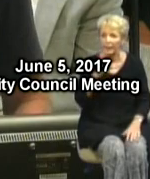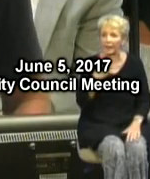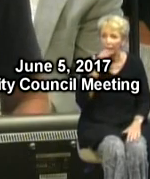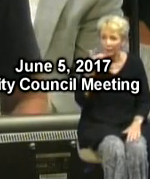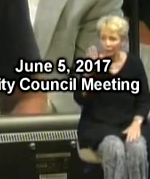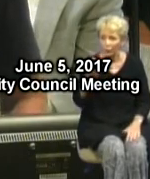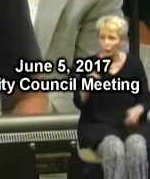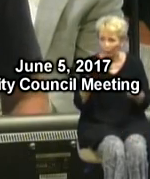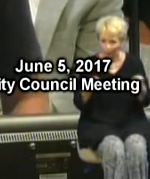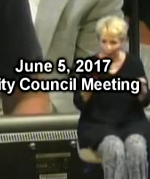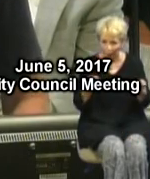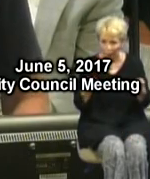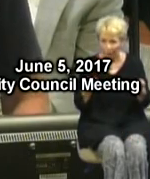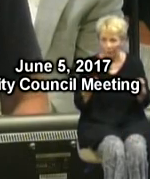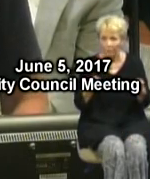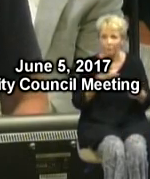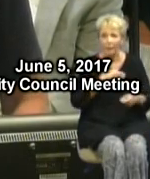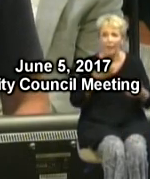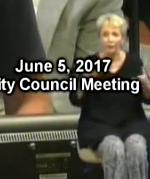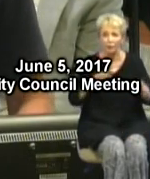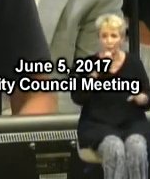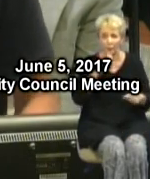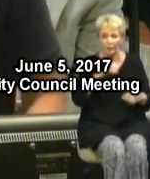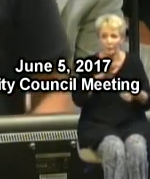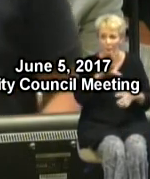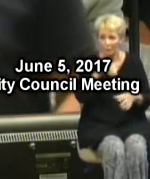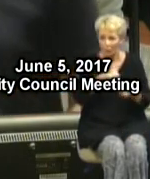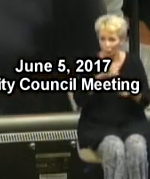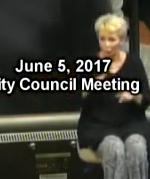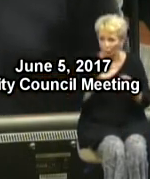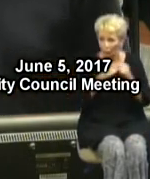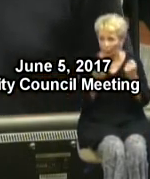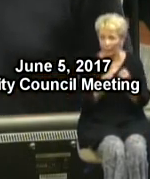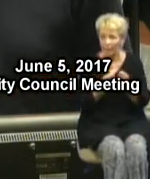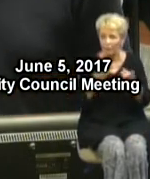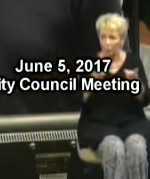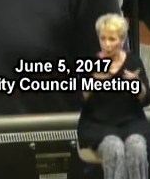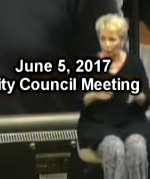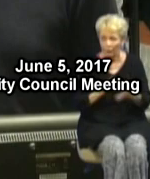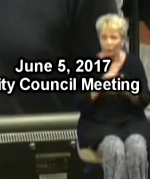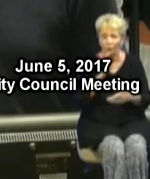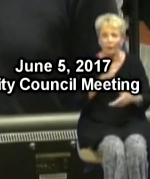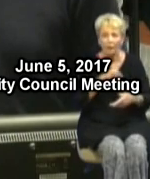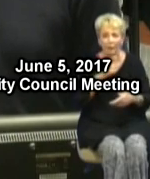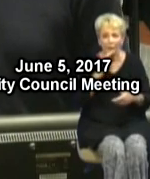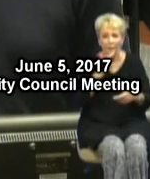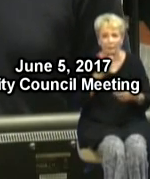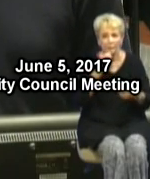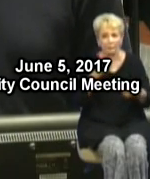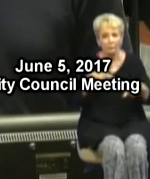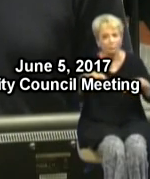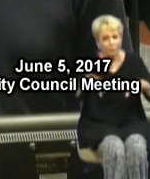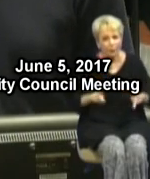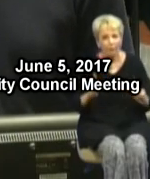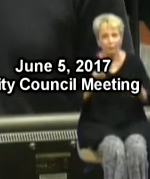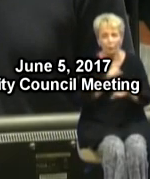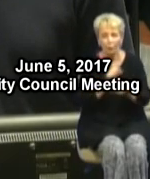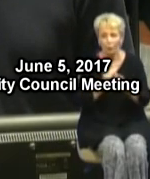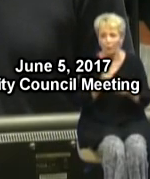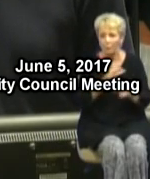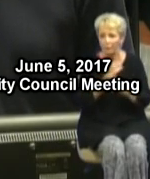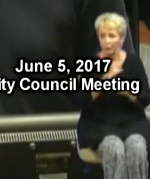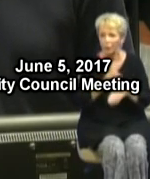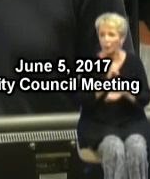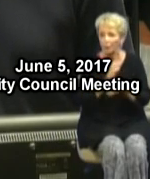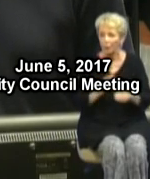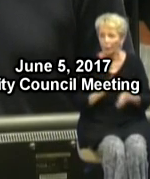your management, my chance to be a part of your team and the directors. It's a real privilege to work with professional employees